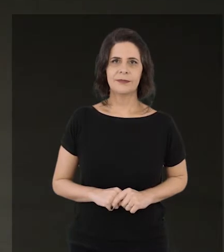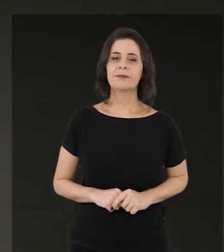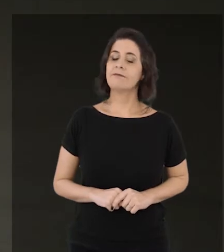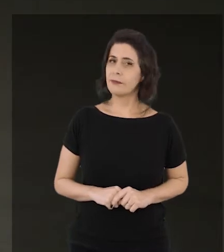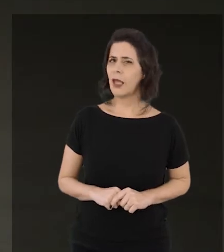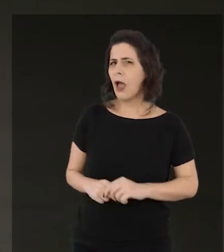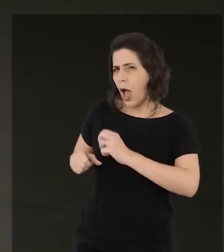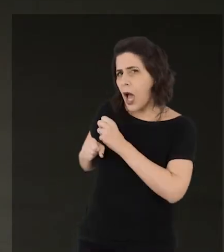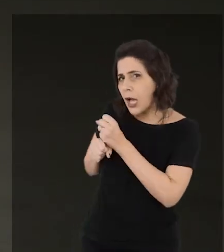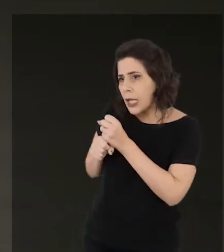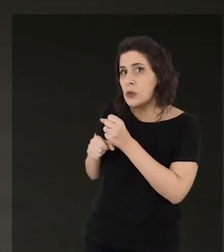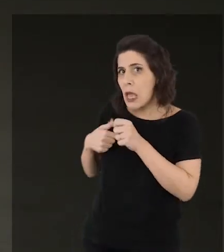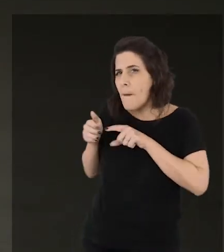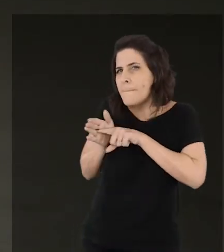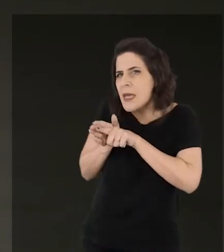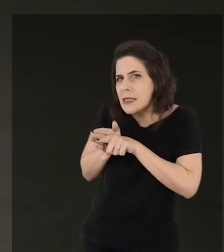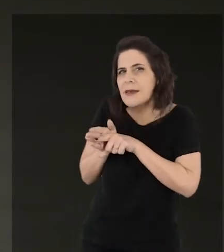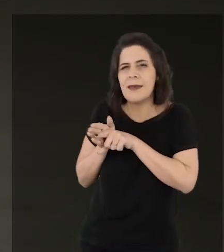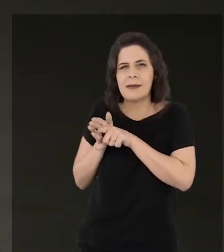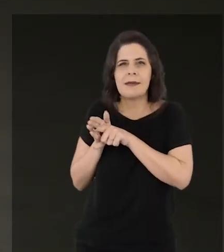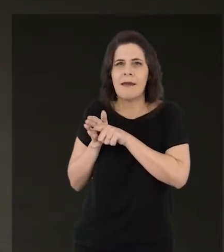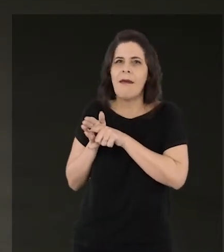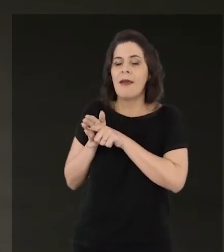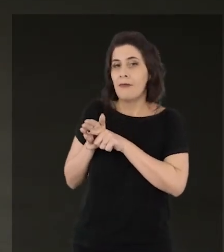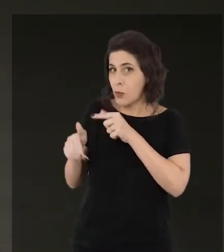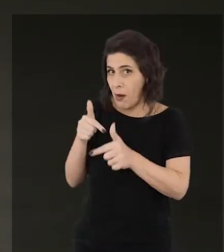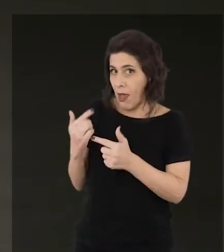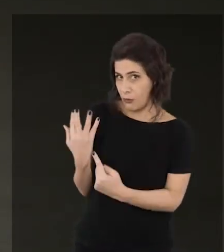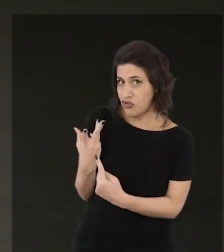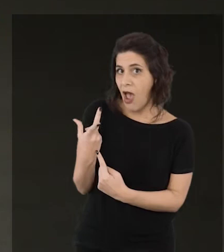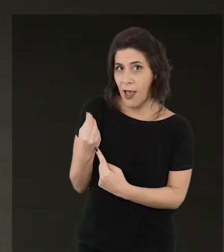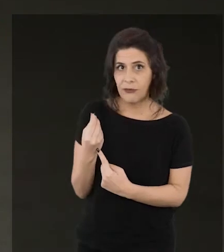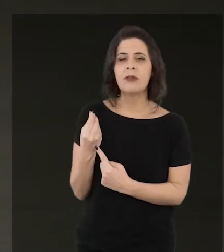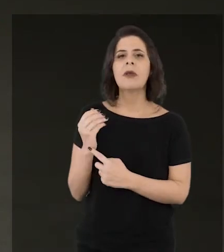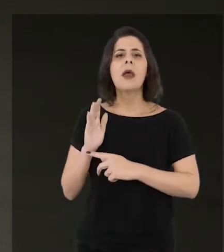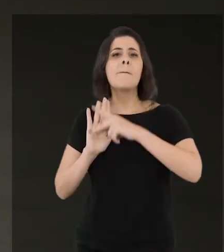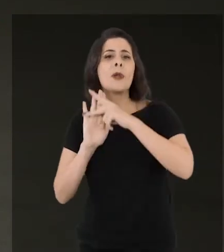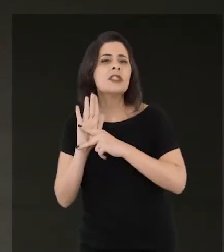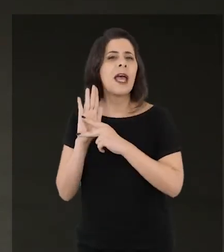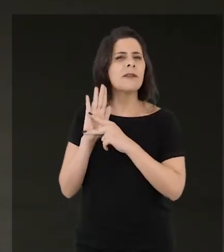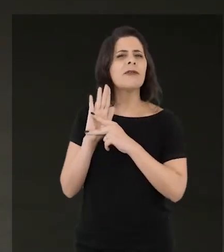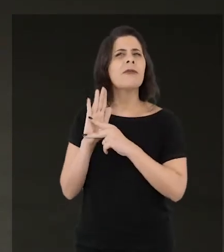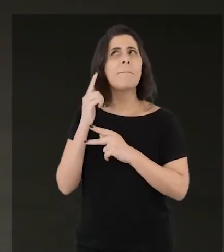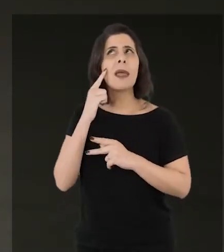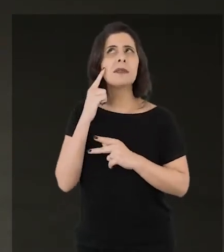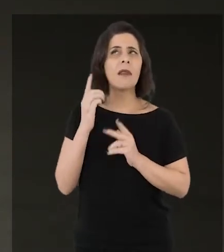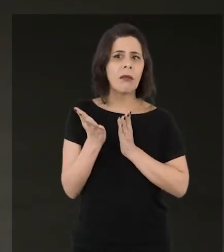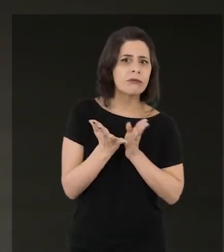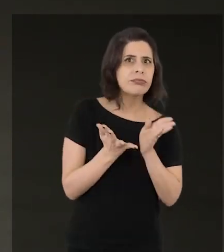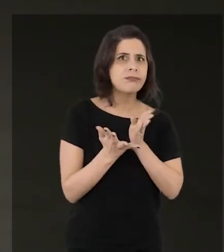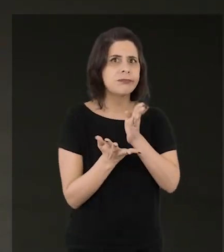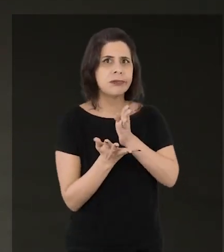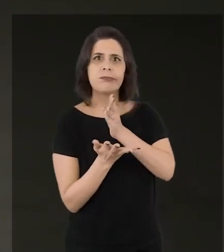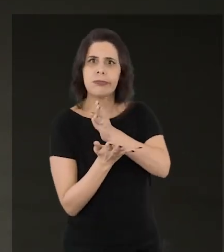Over the past few years, I've been working with a project that expands in different